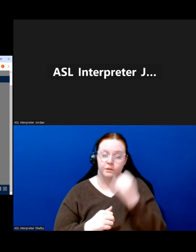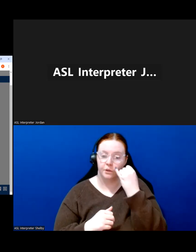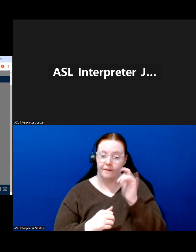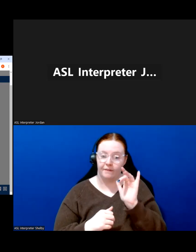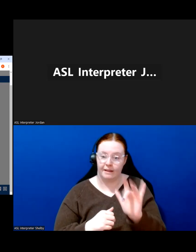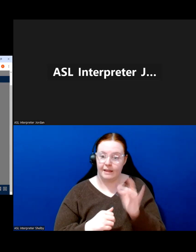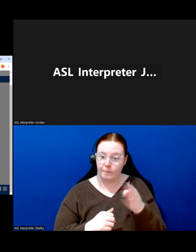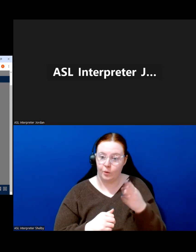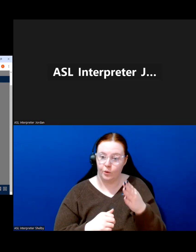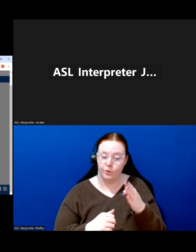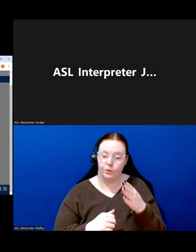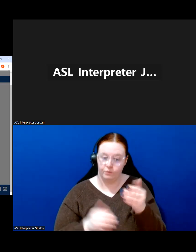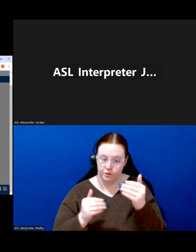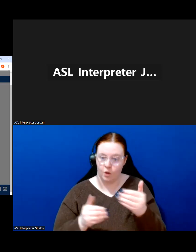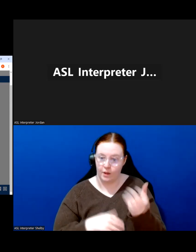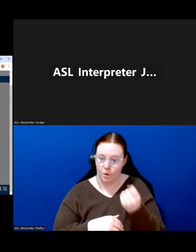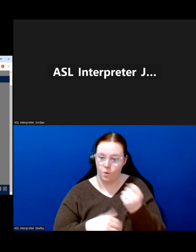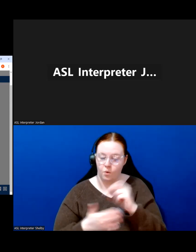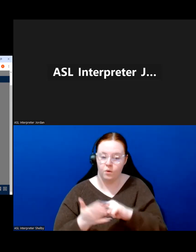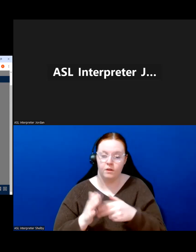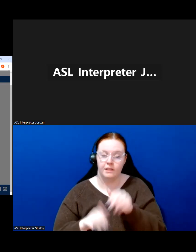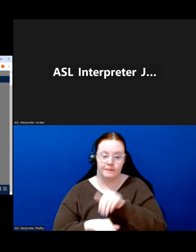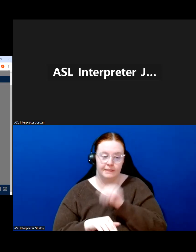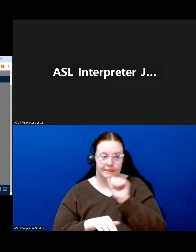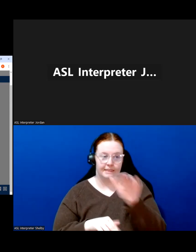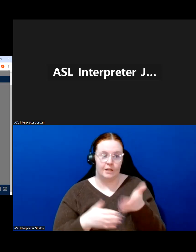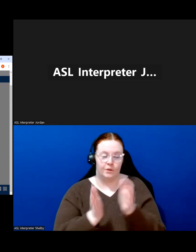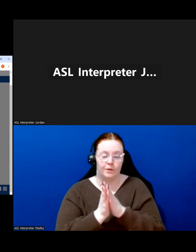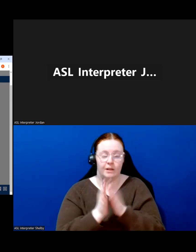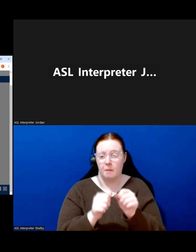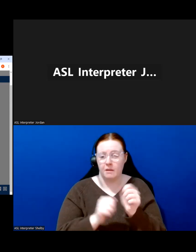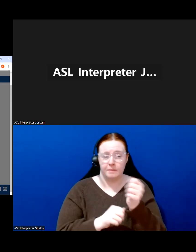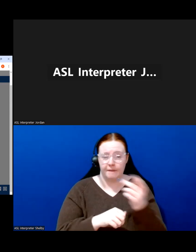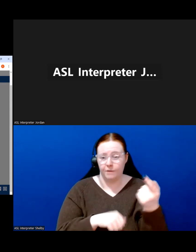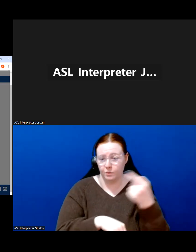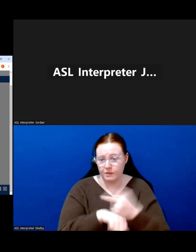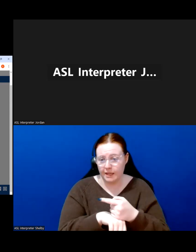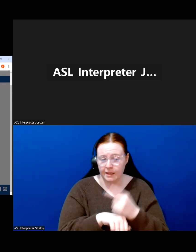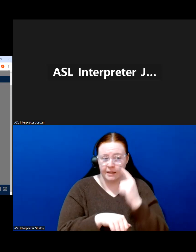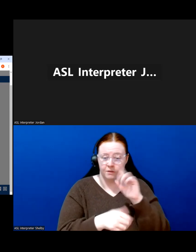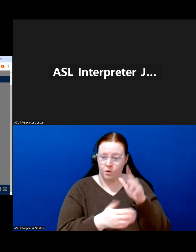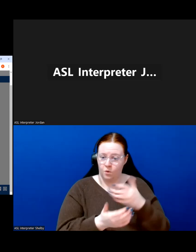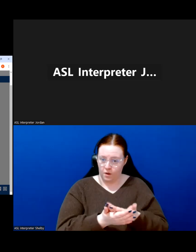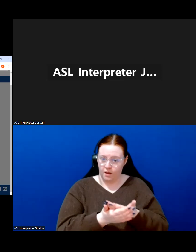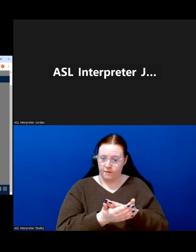it'll that request will be sent away, and it may take a few days for it to get to the Corner Brook Public